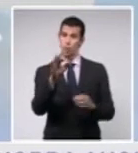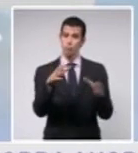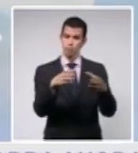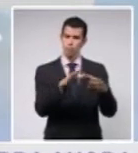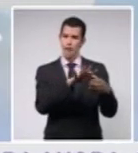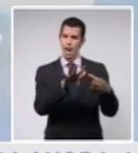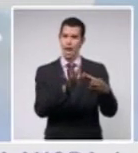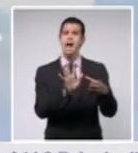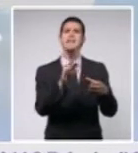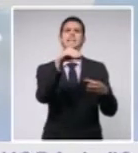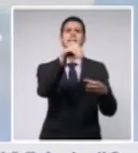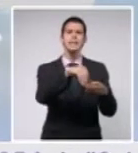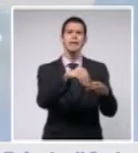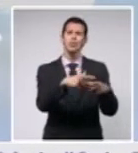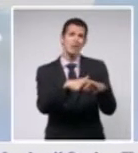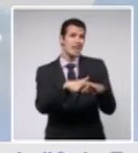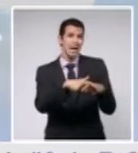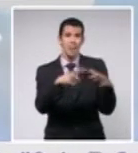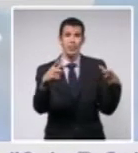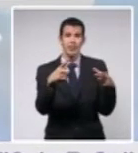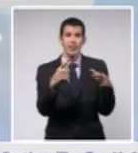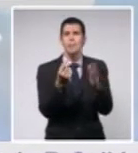99.7%, are clinically stable.